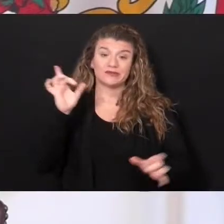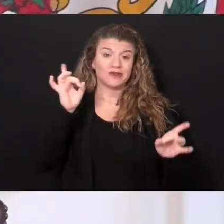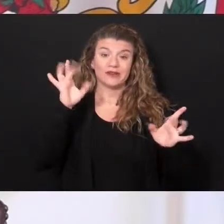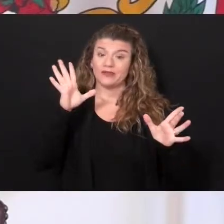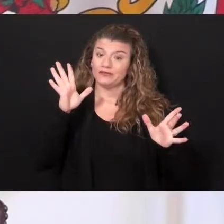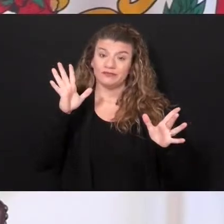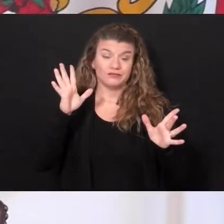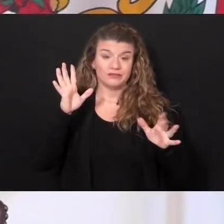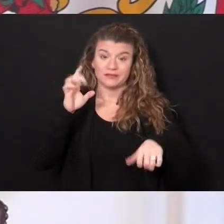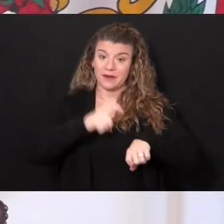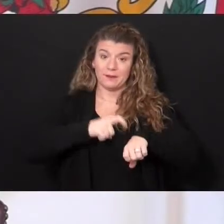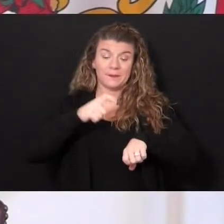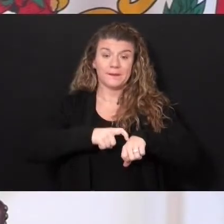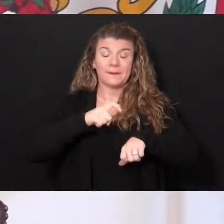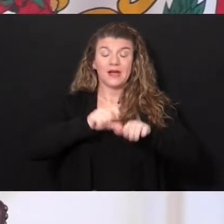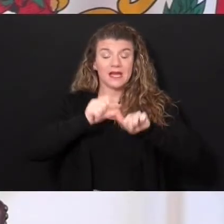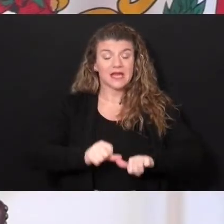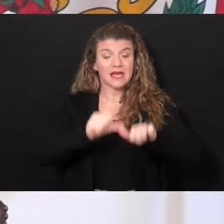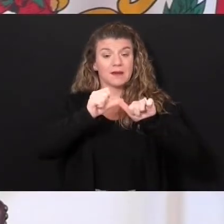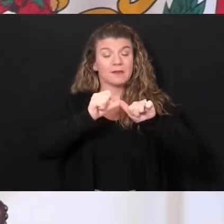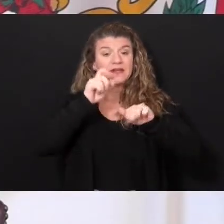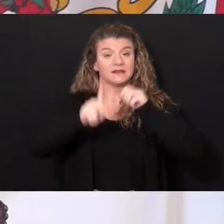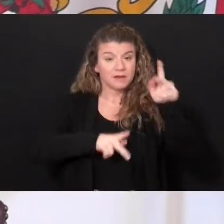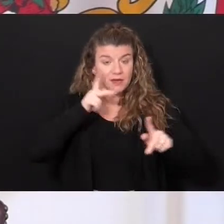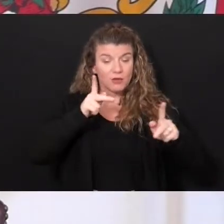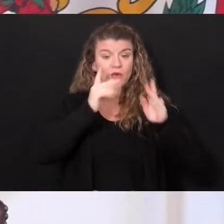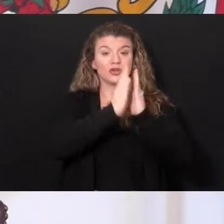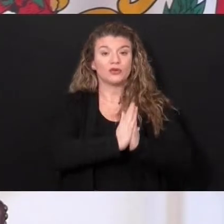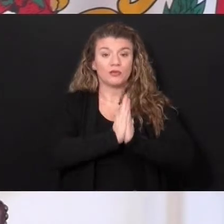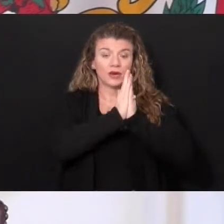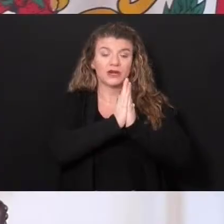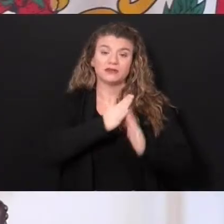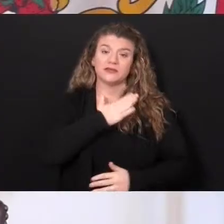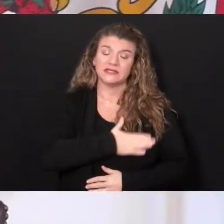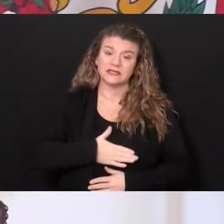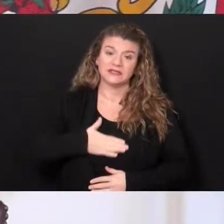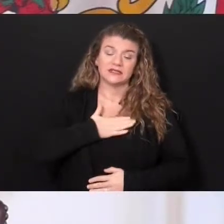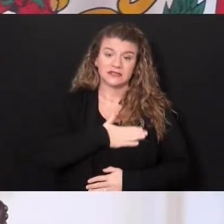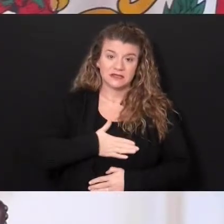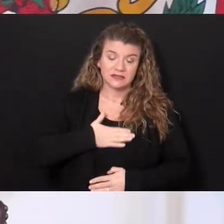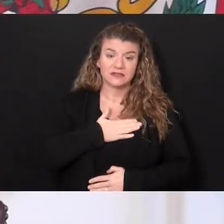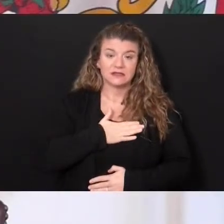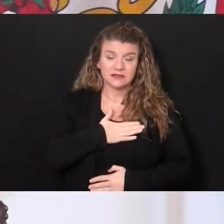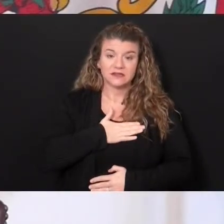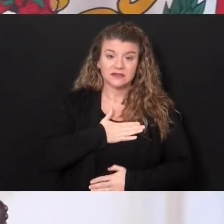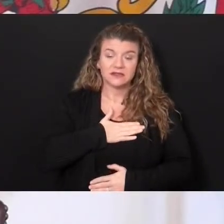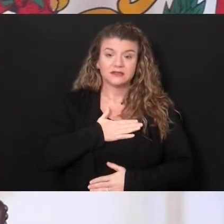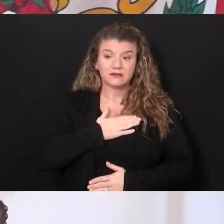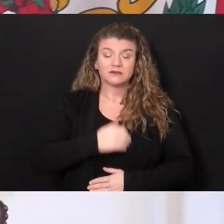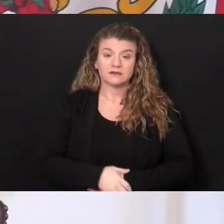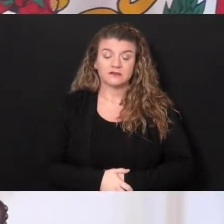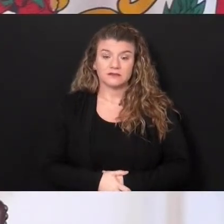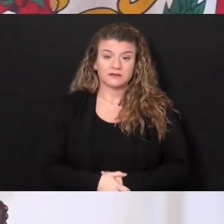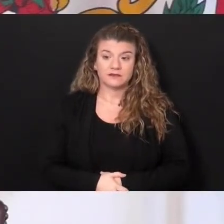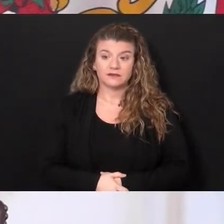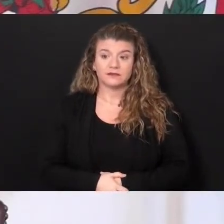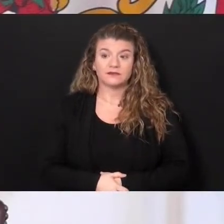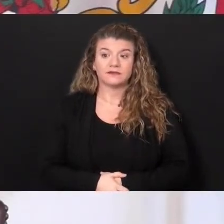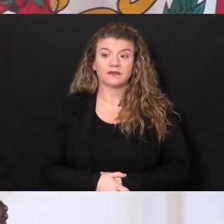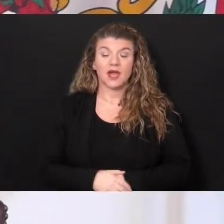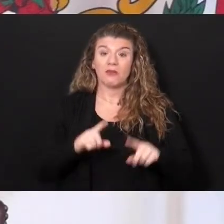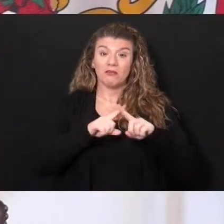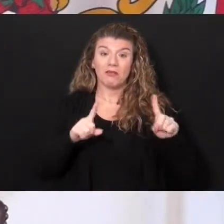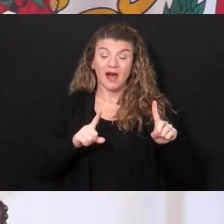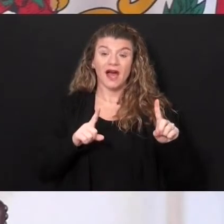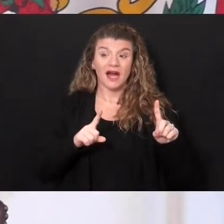beyond belief. Keep all these people in your prayers, please do. And but thank